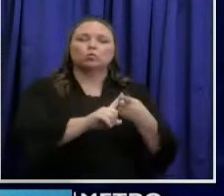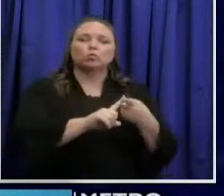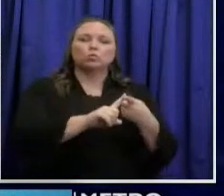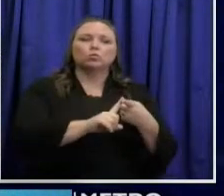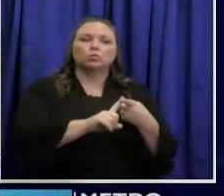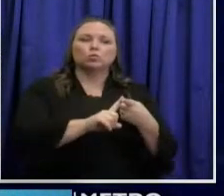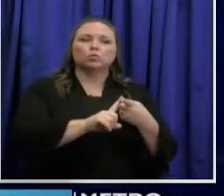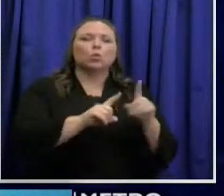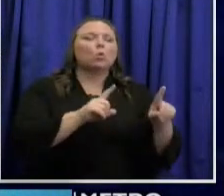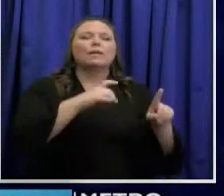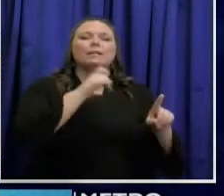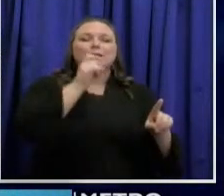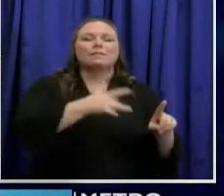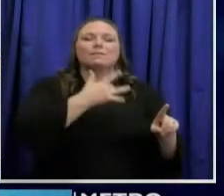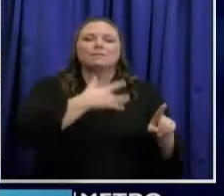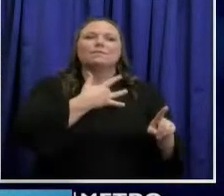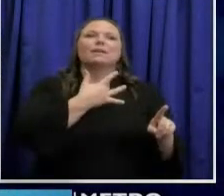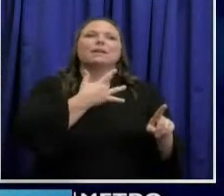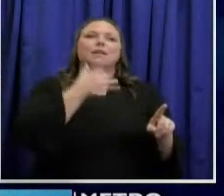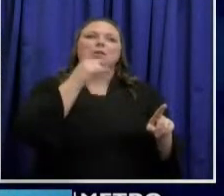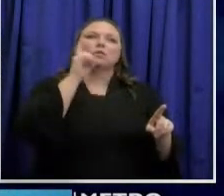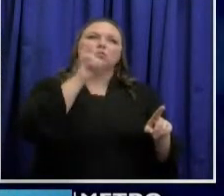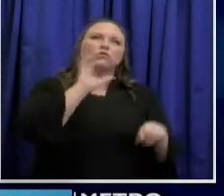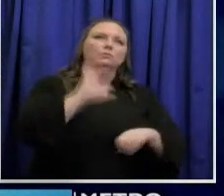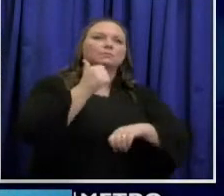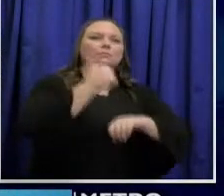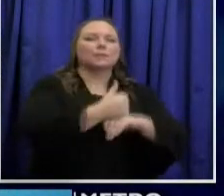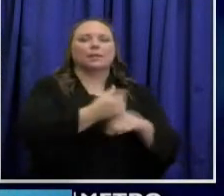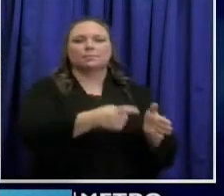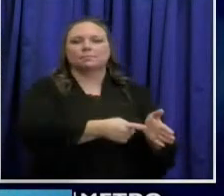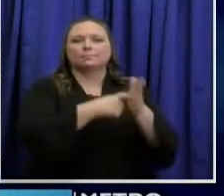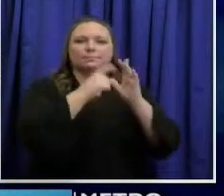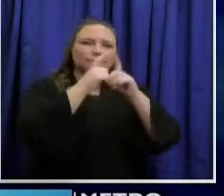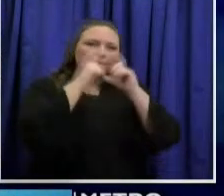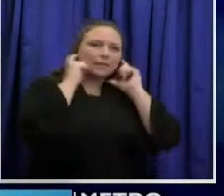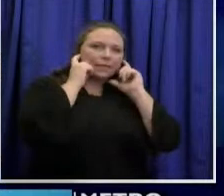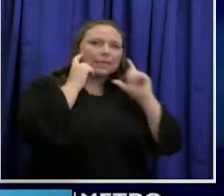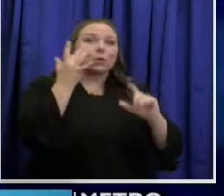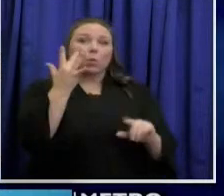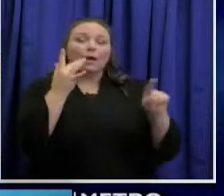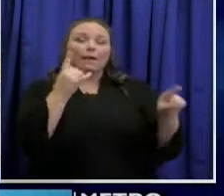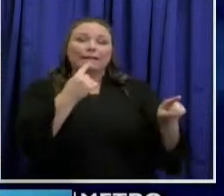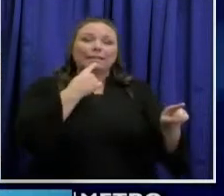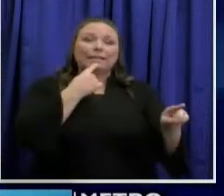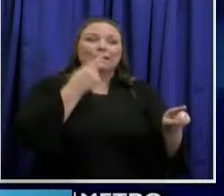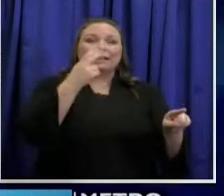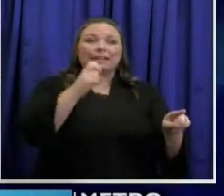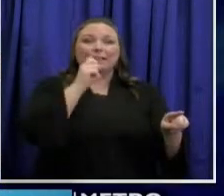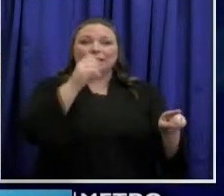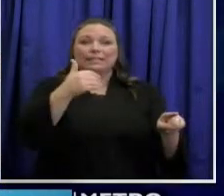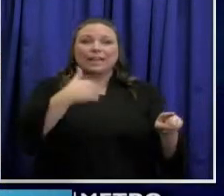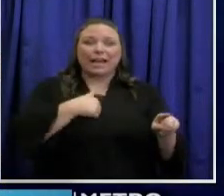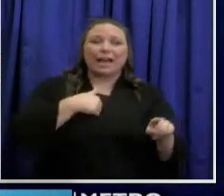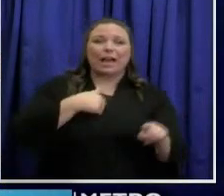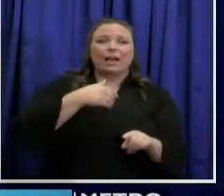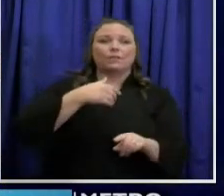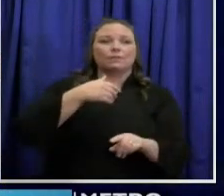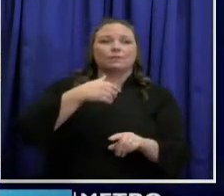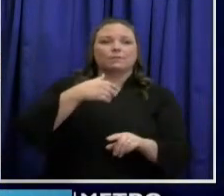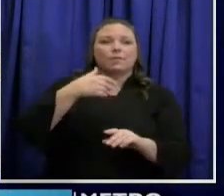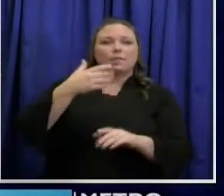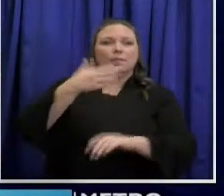feel the compunction to institute a mask mandate because he says he does not have the legislative power to, and